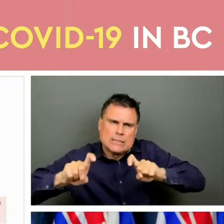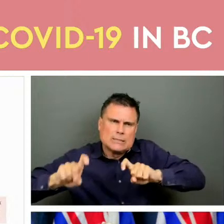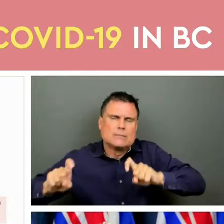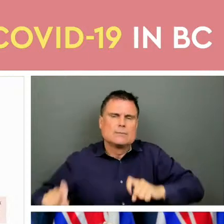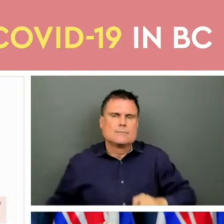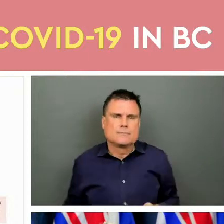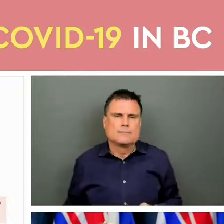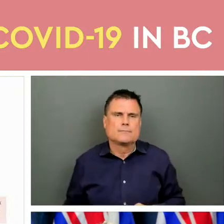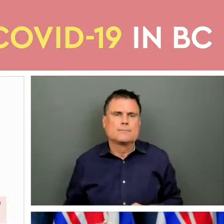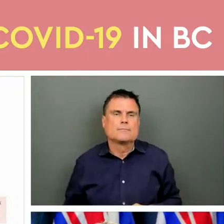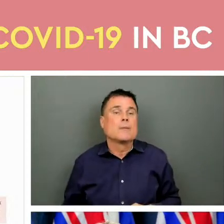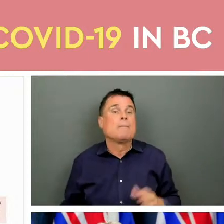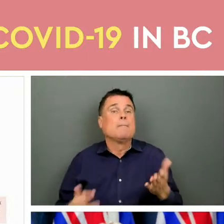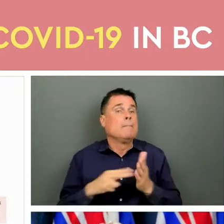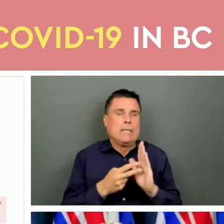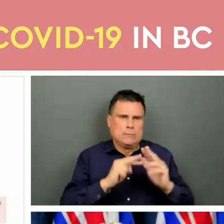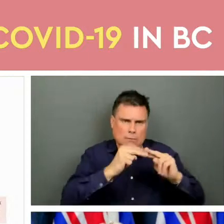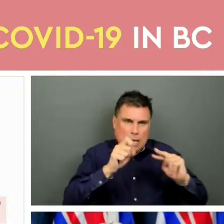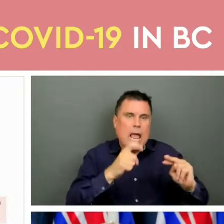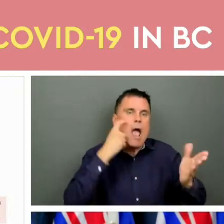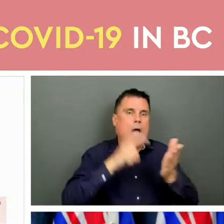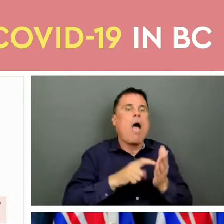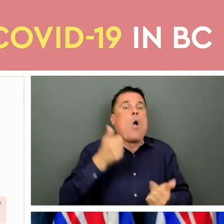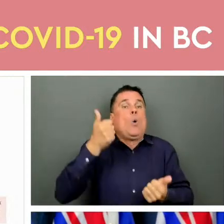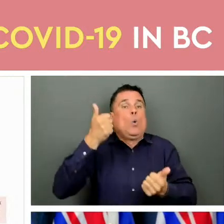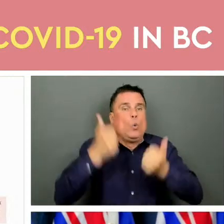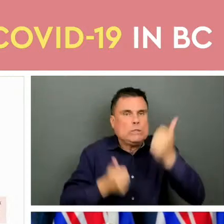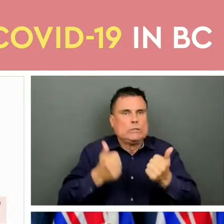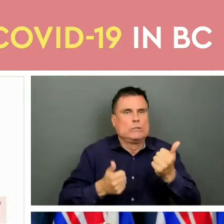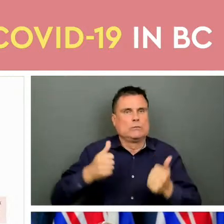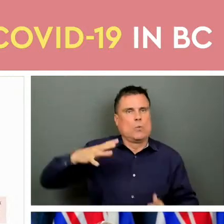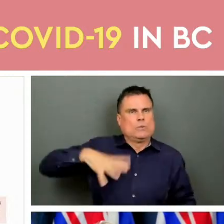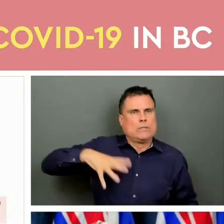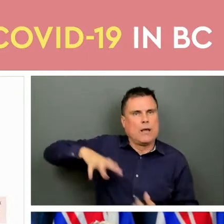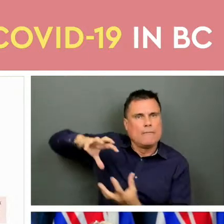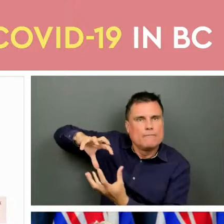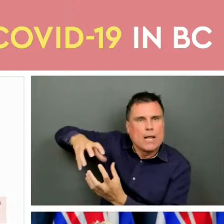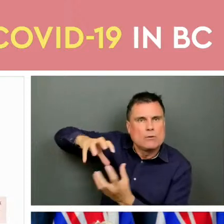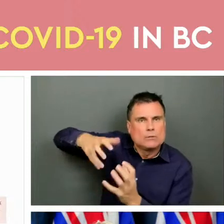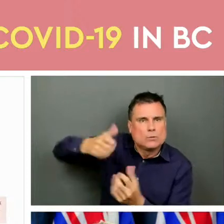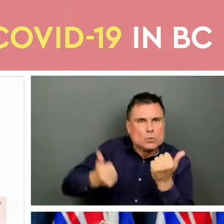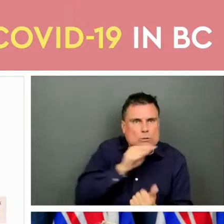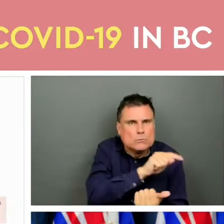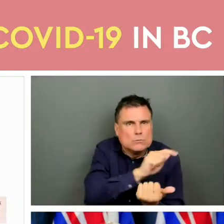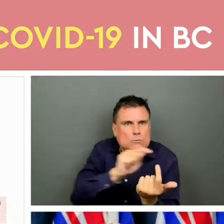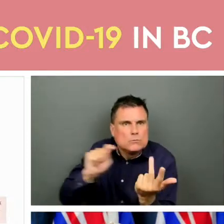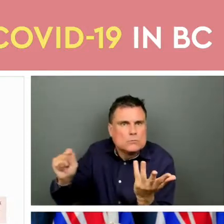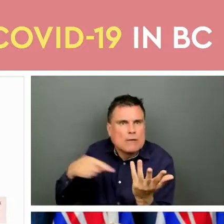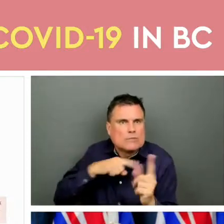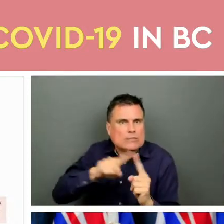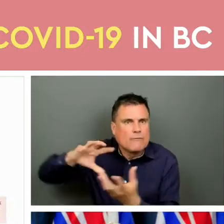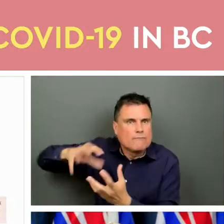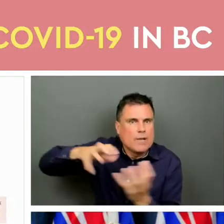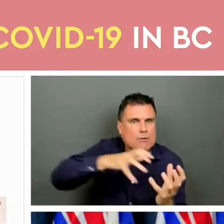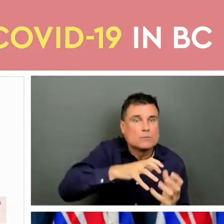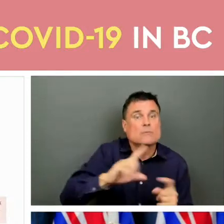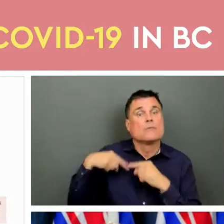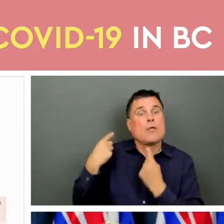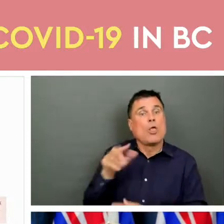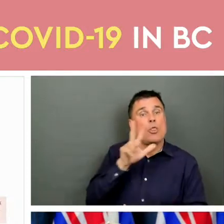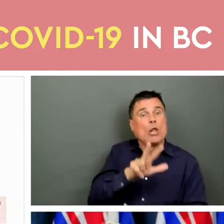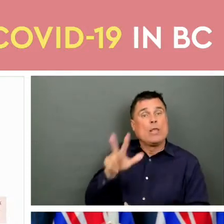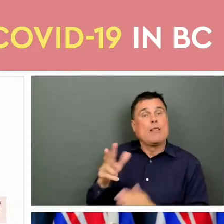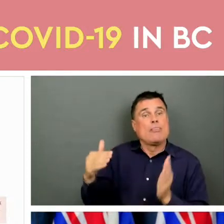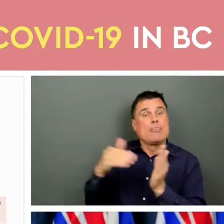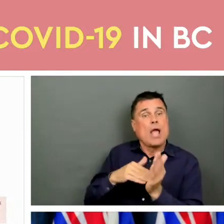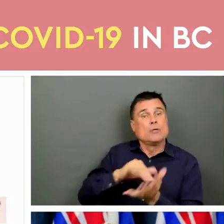people across the province, and we have the capacity in our lab to do that. We've done close to 33,000 whole